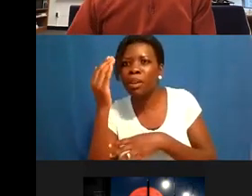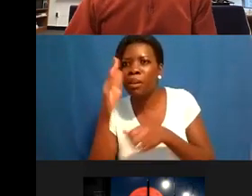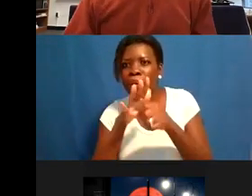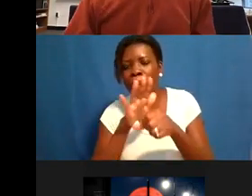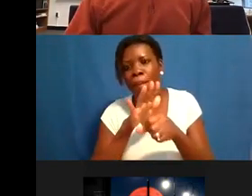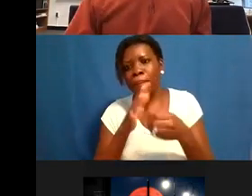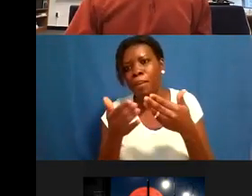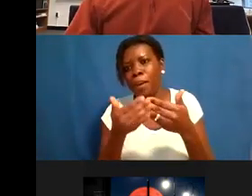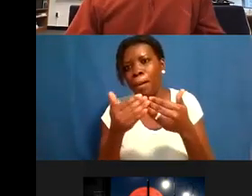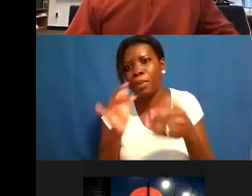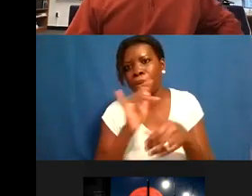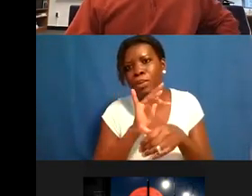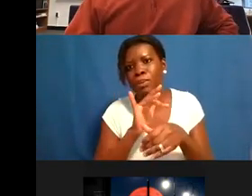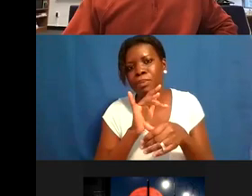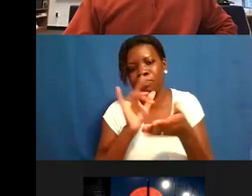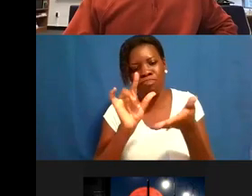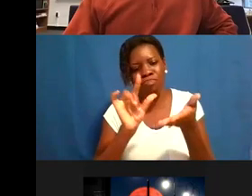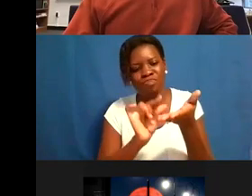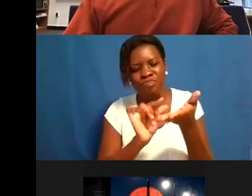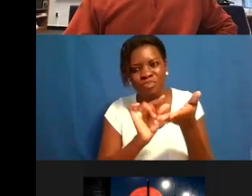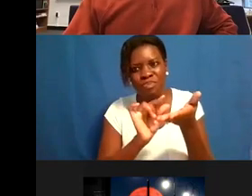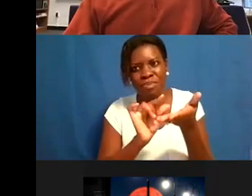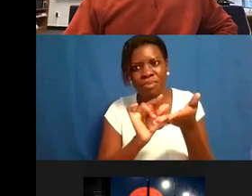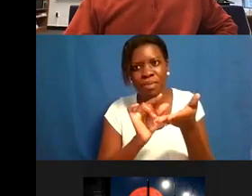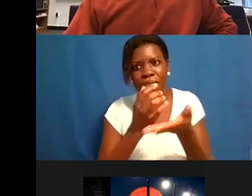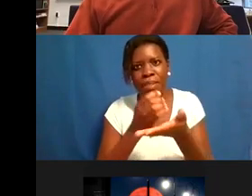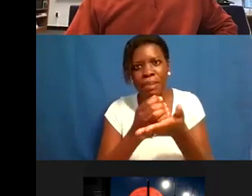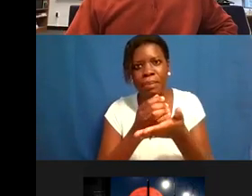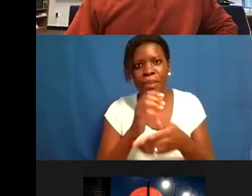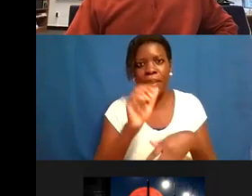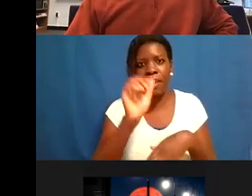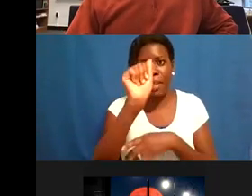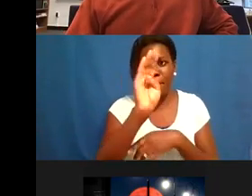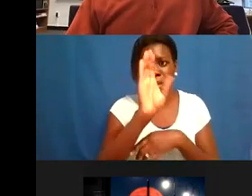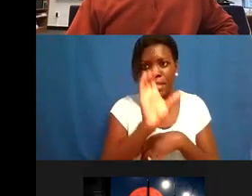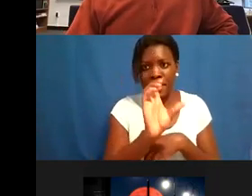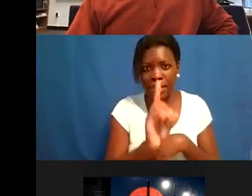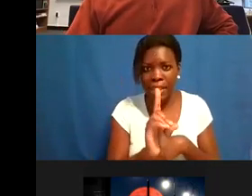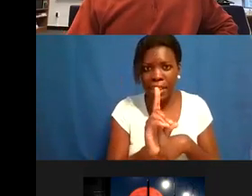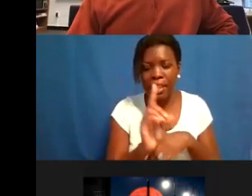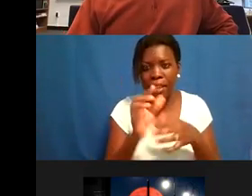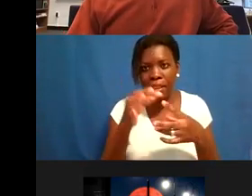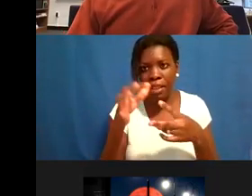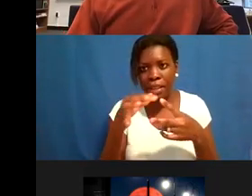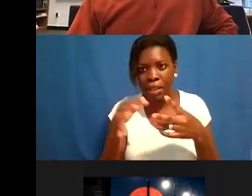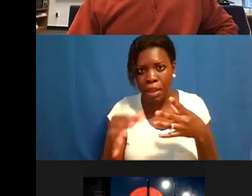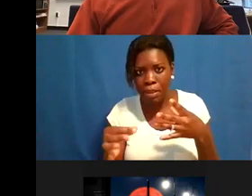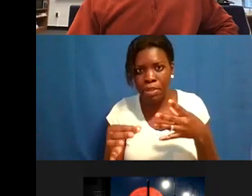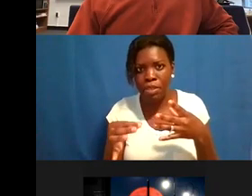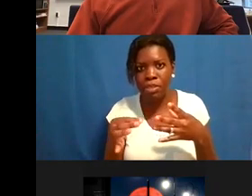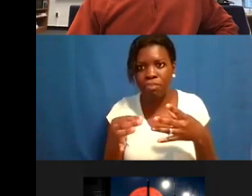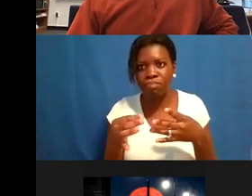Here are the options that you have, A, B, C, and D. So maybe we can take a few moments to answer this question.